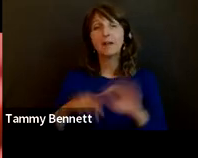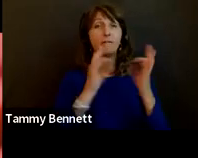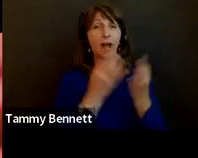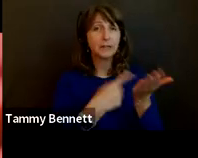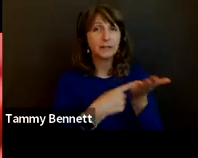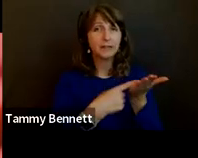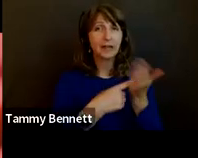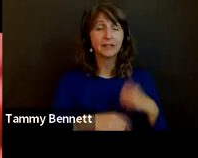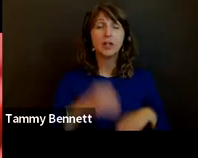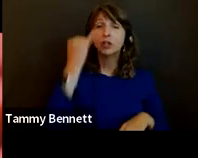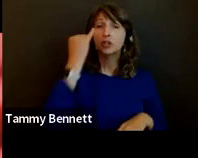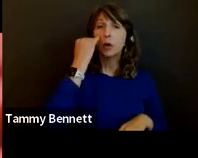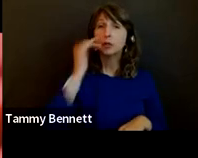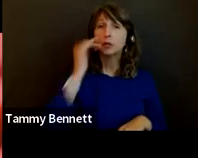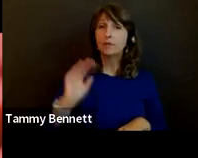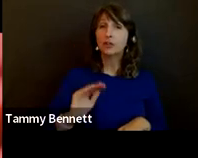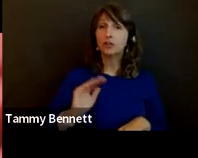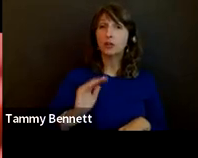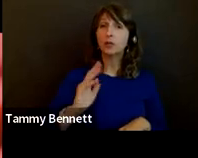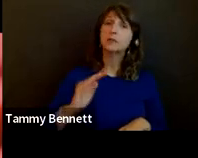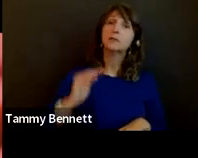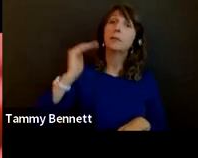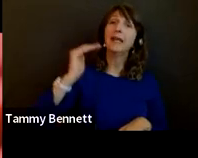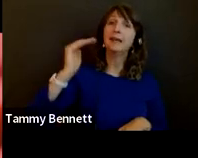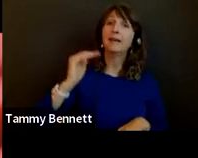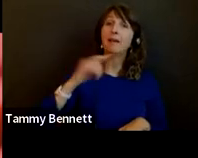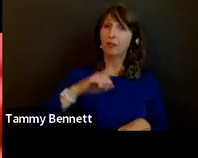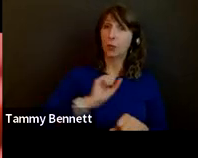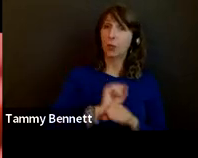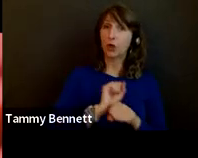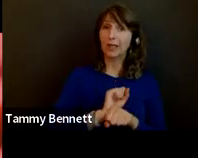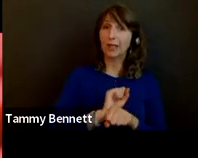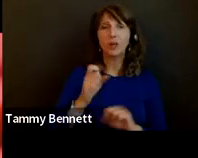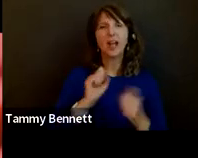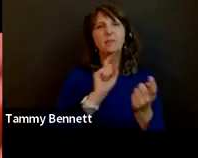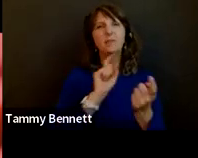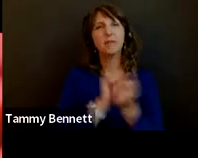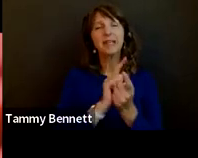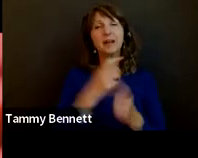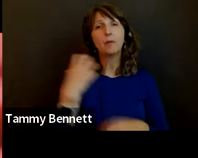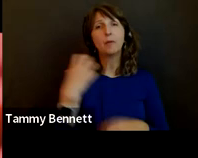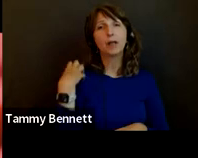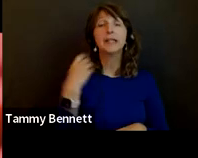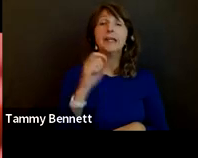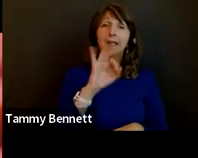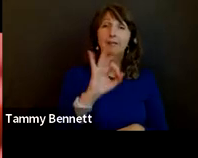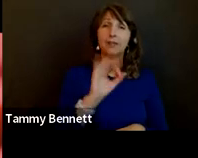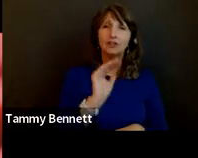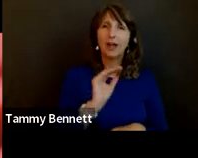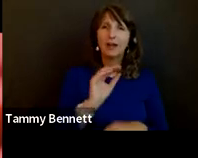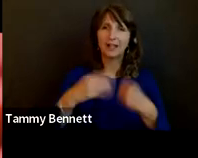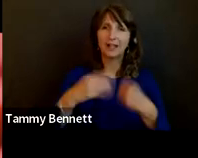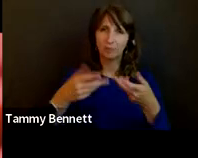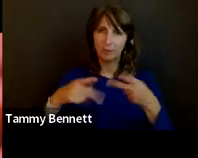and the parent gives you permission to talk to the job, go talk to their boss at their job to see, hey, how's he doing here? Using technically